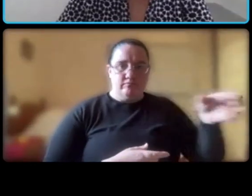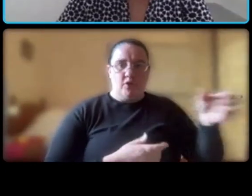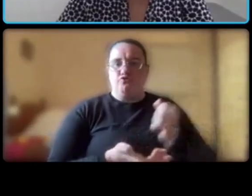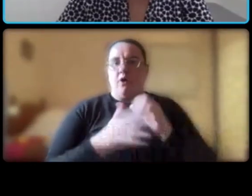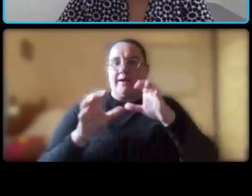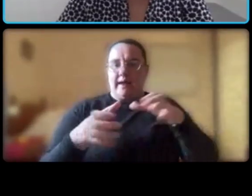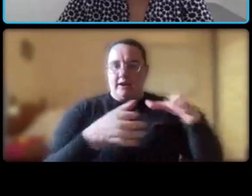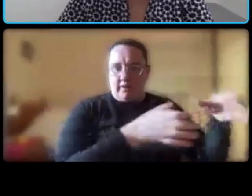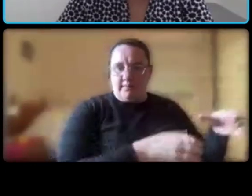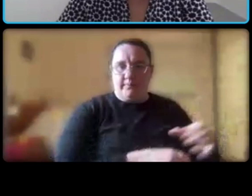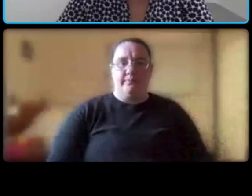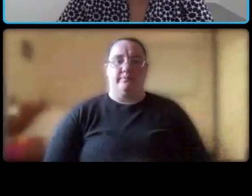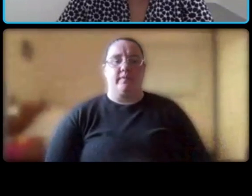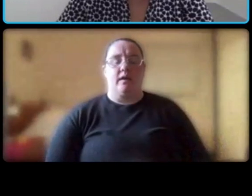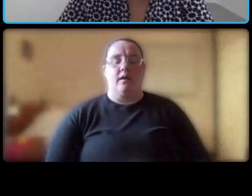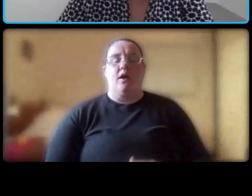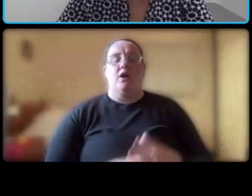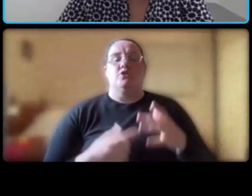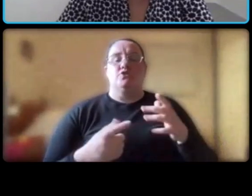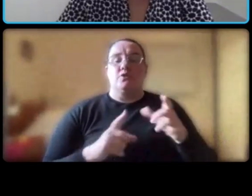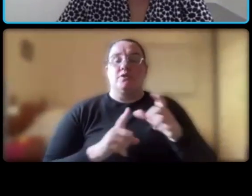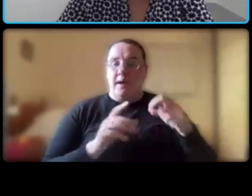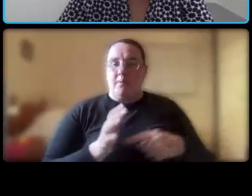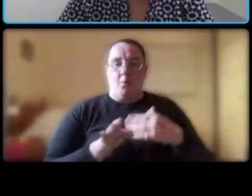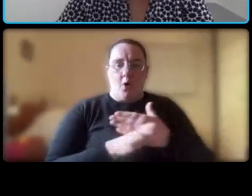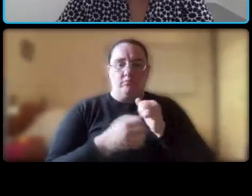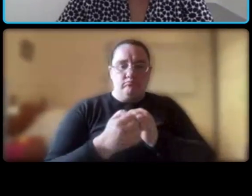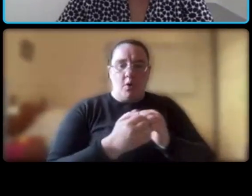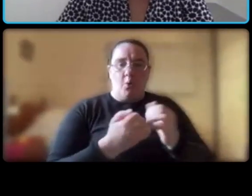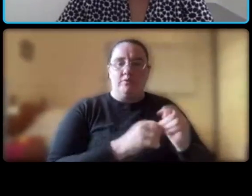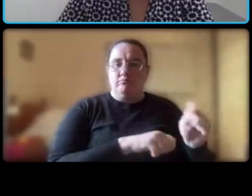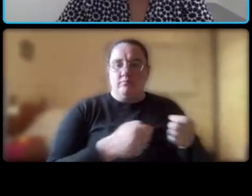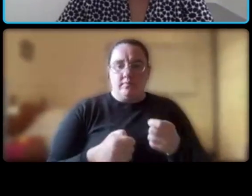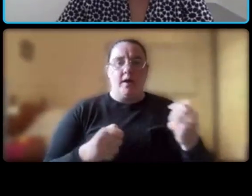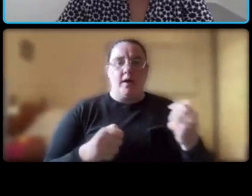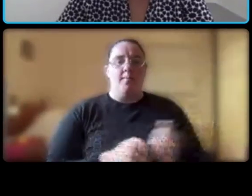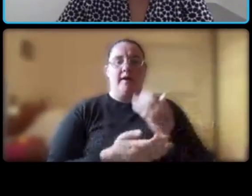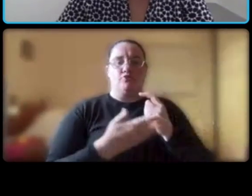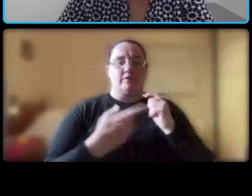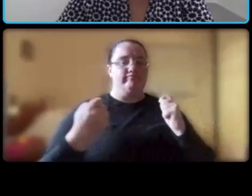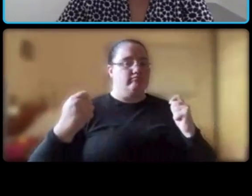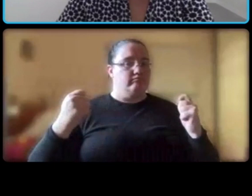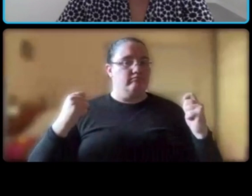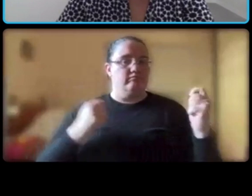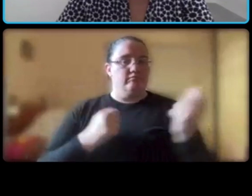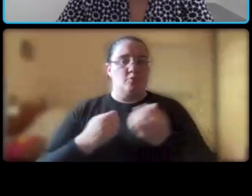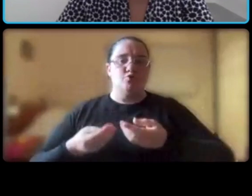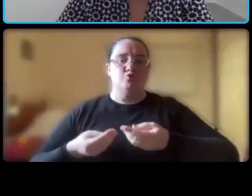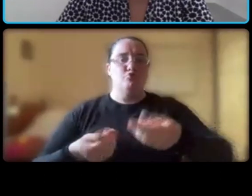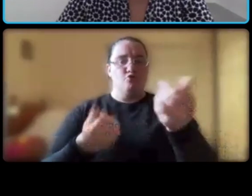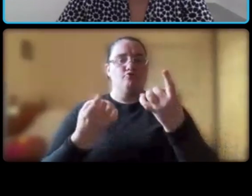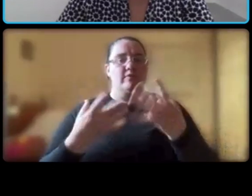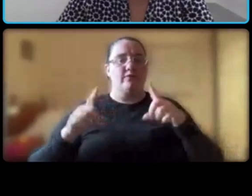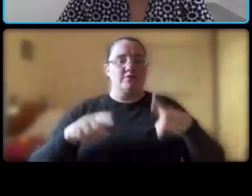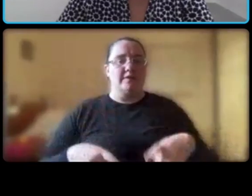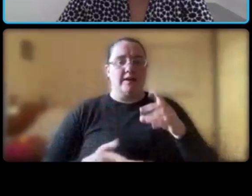the department will work closely with providers to support their smooth transition as we move towards a commencement date. This will